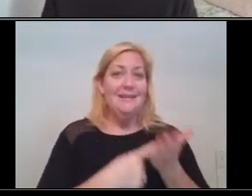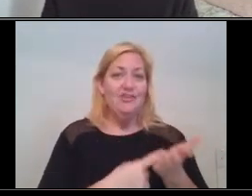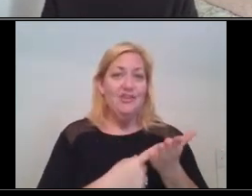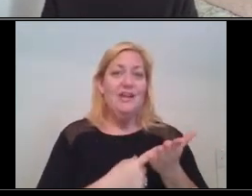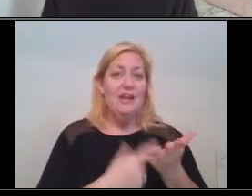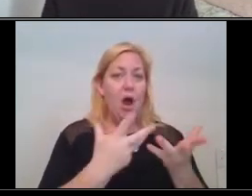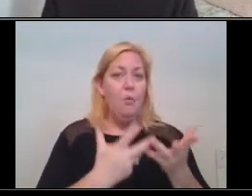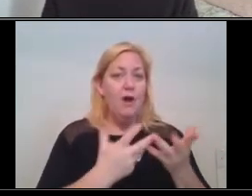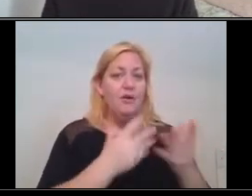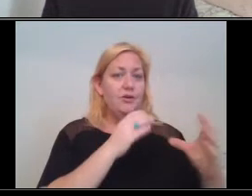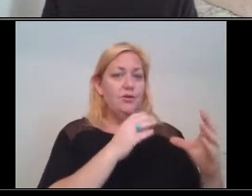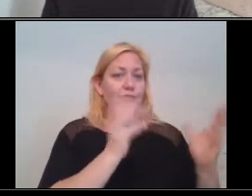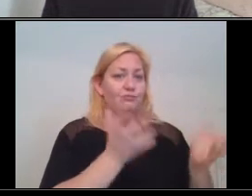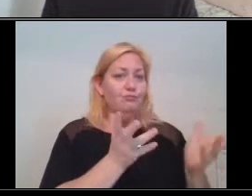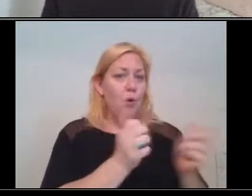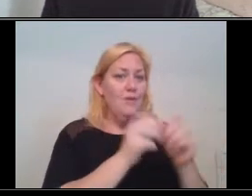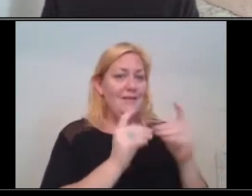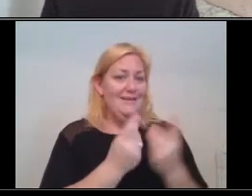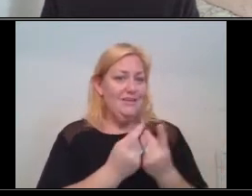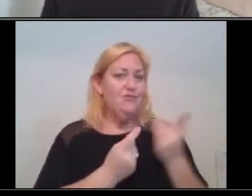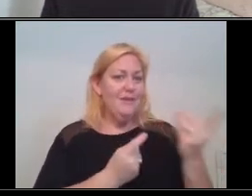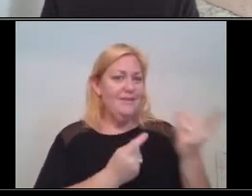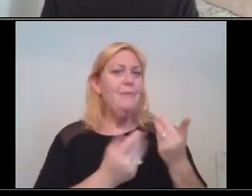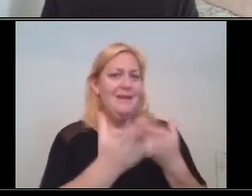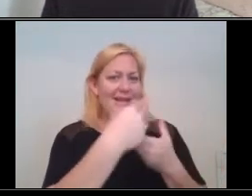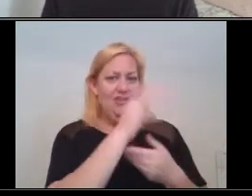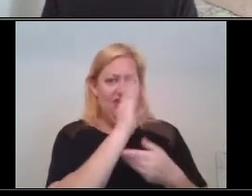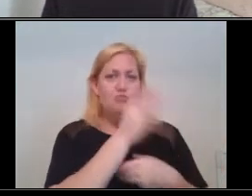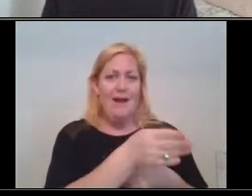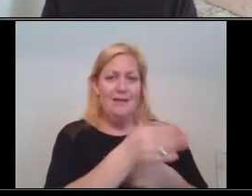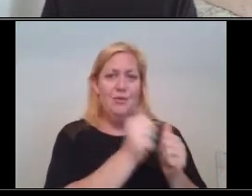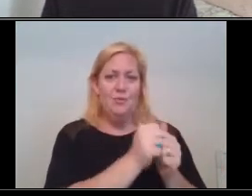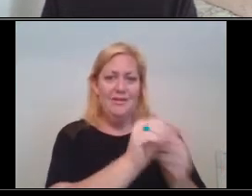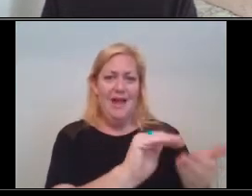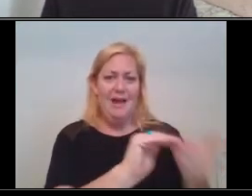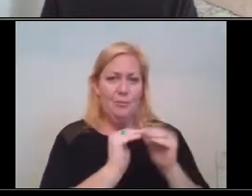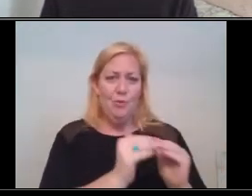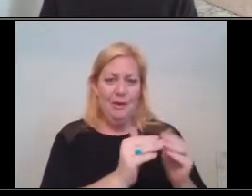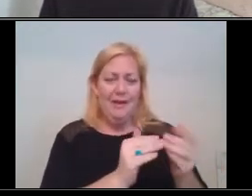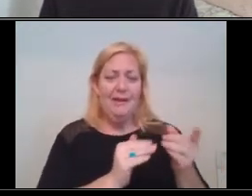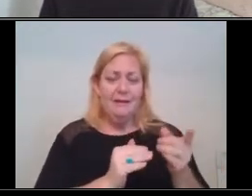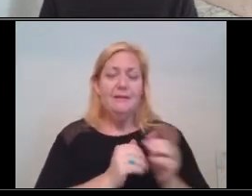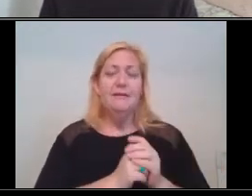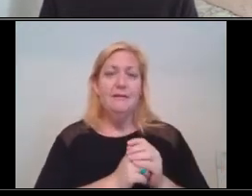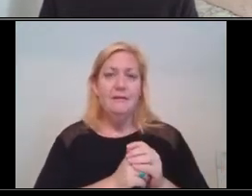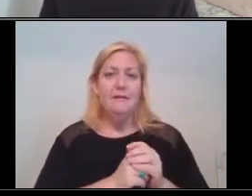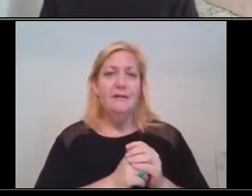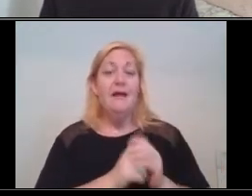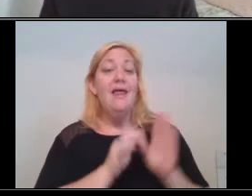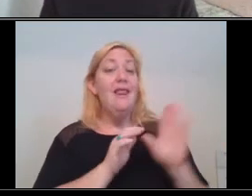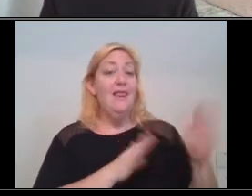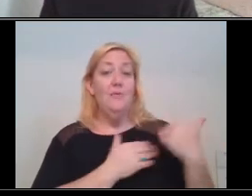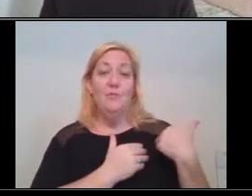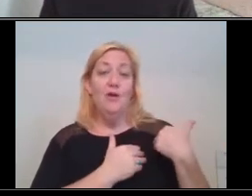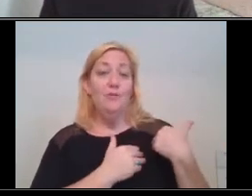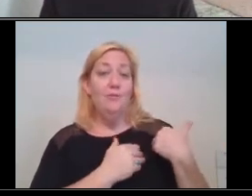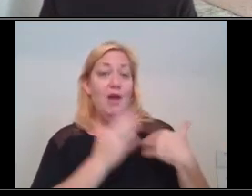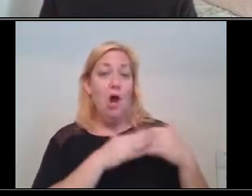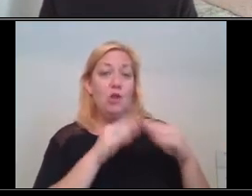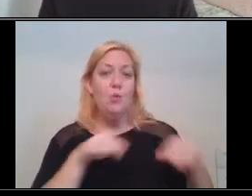the district, because they have been engaging directly, and it's really their responsibility being there on the